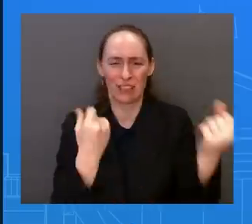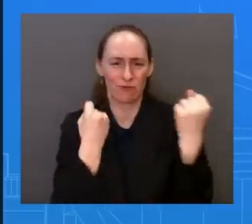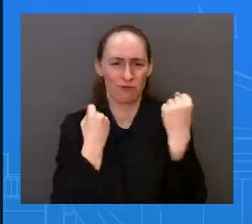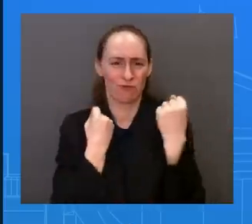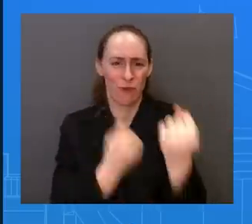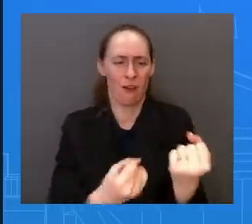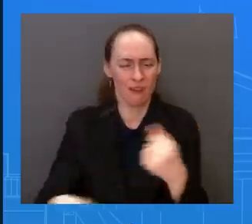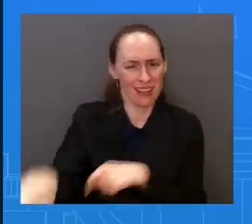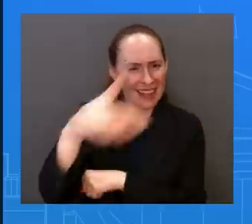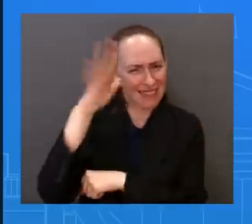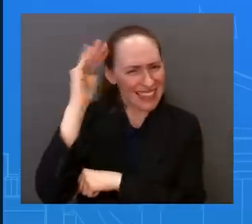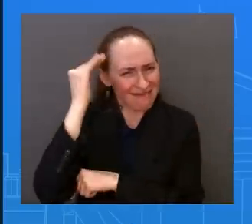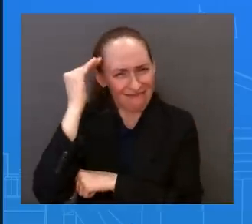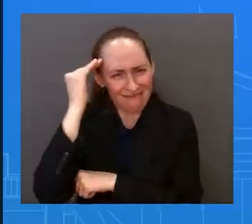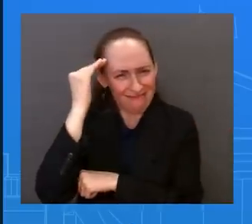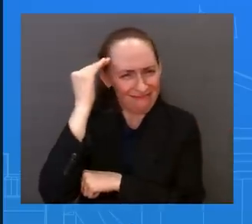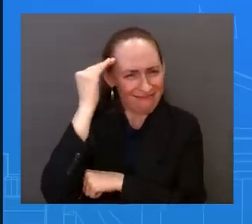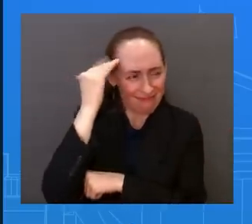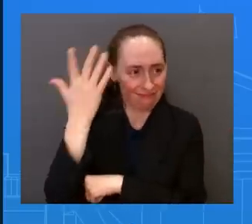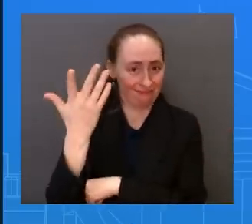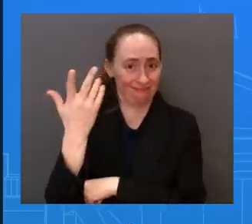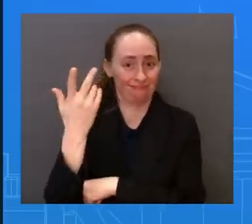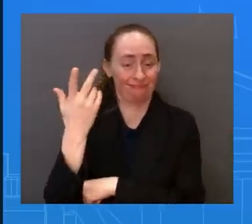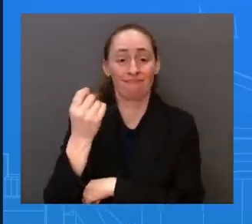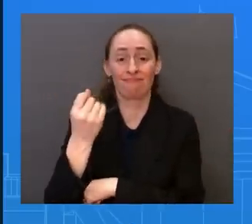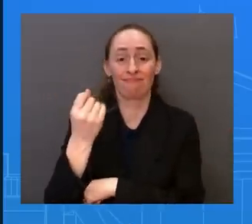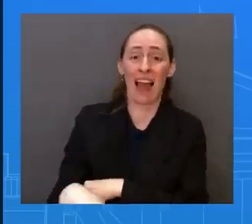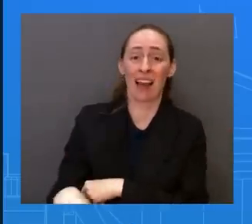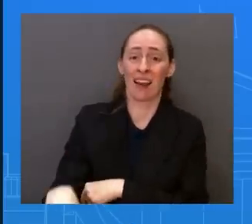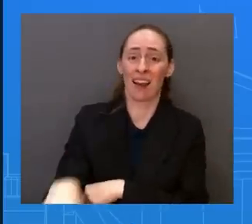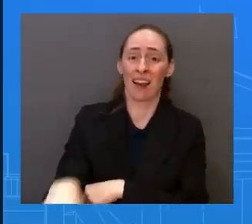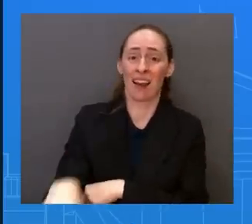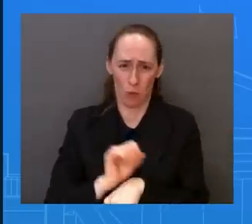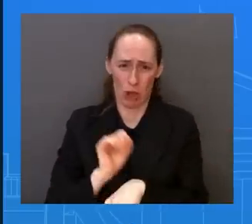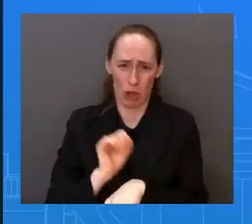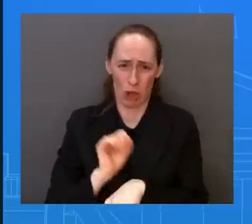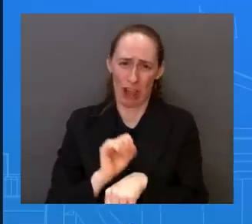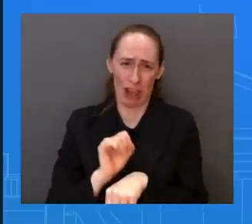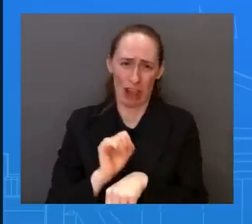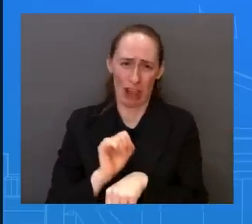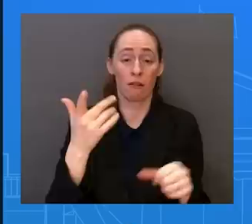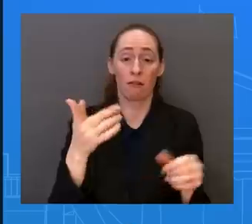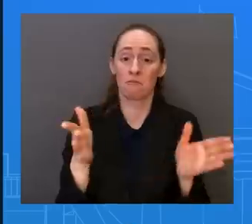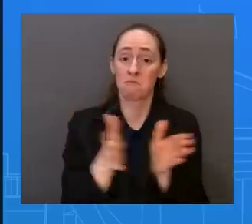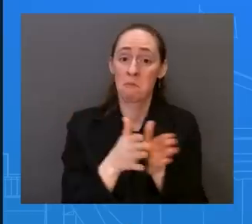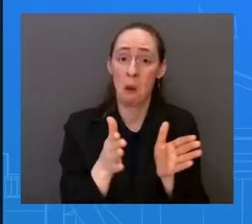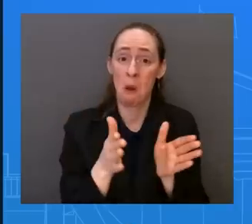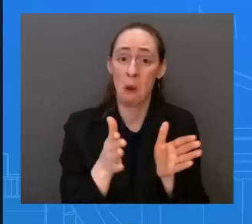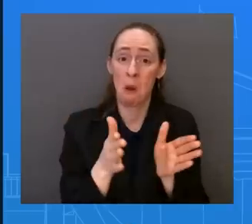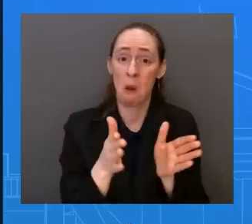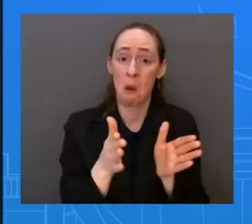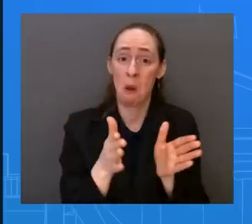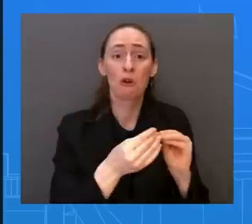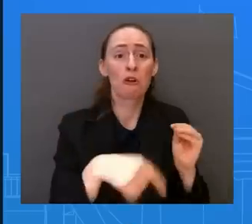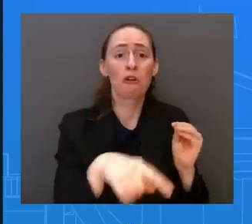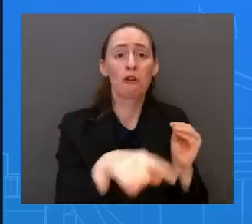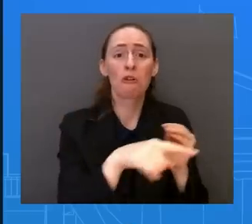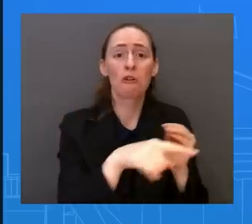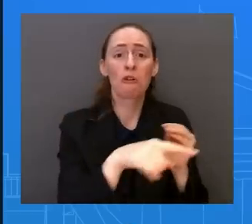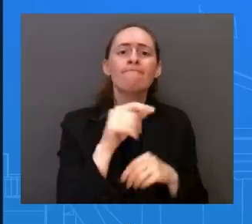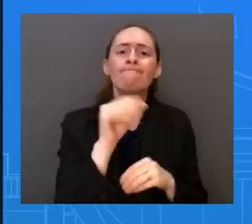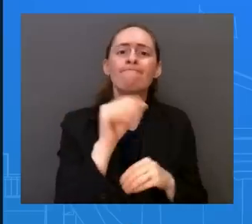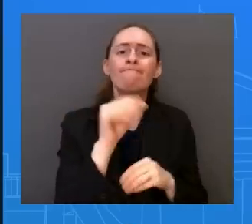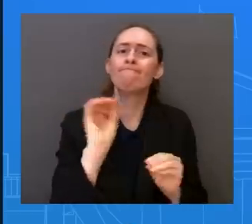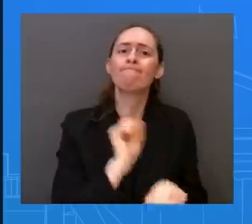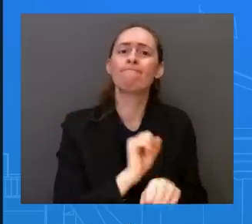years. But the bottom-up nature of the economic recovery is often lost or best seen